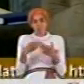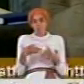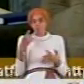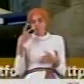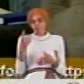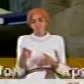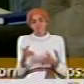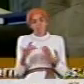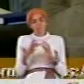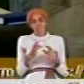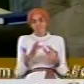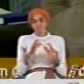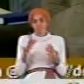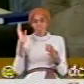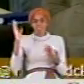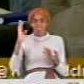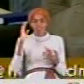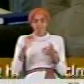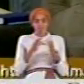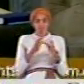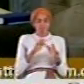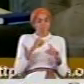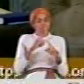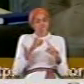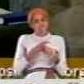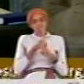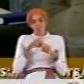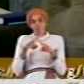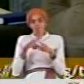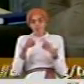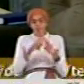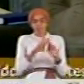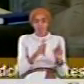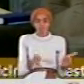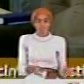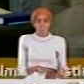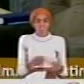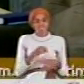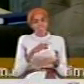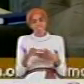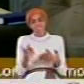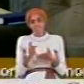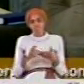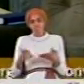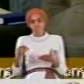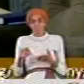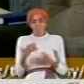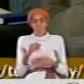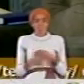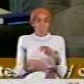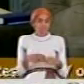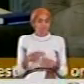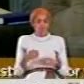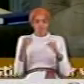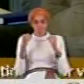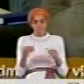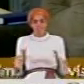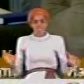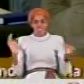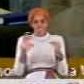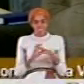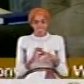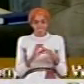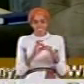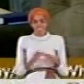online, testimonies from various places, various parts of the world. Power connection. Pray and say, Lord, we thank